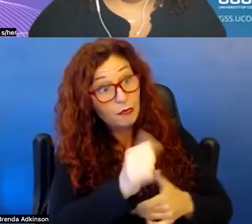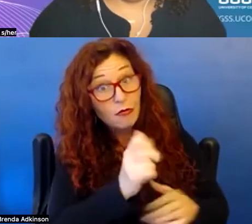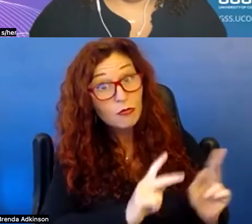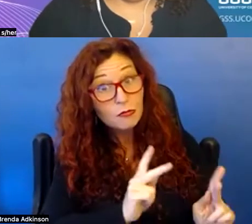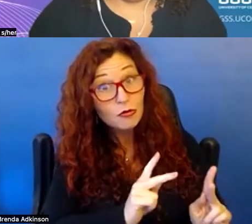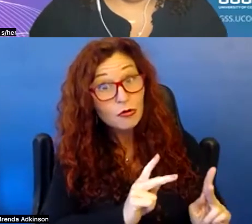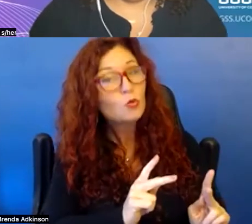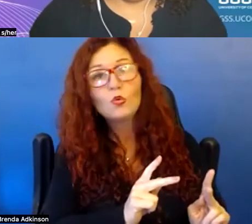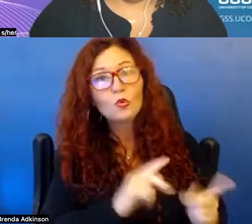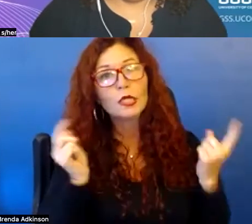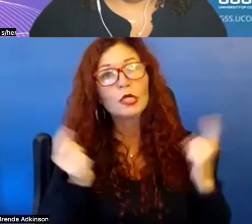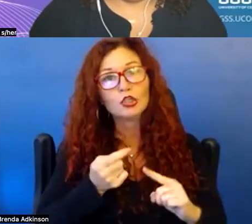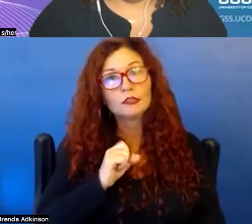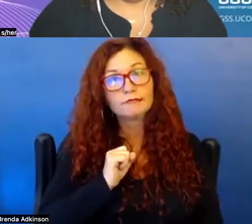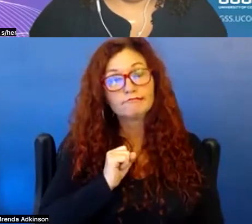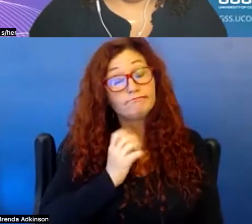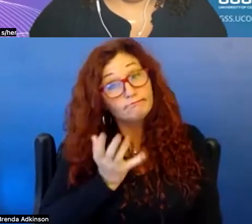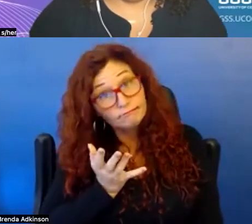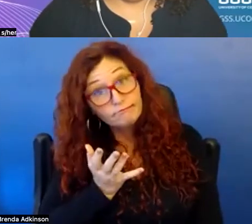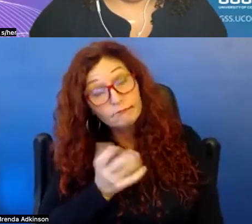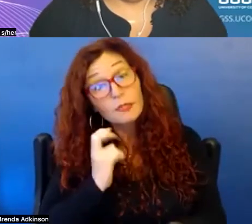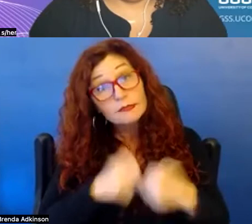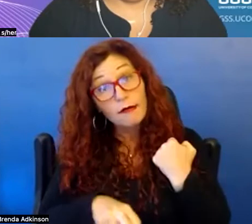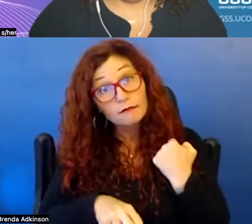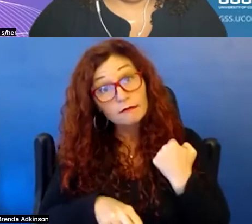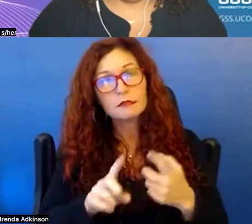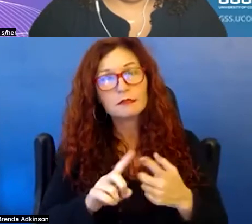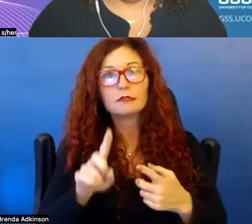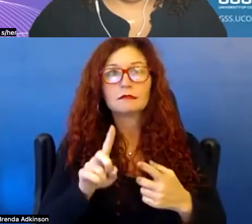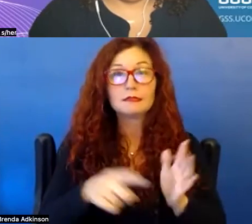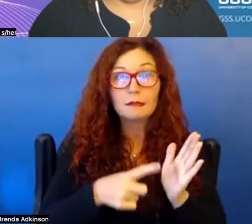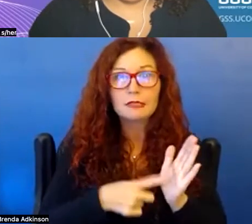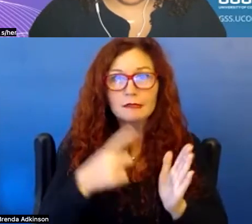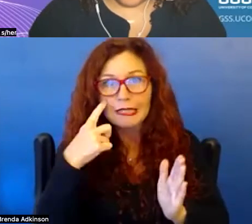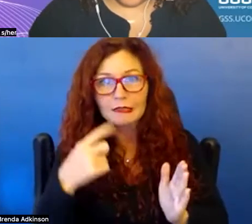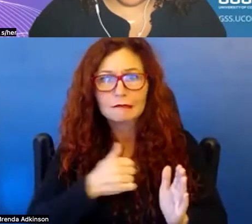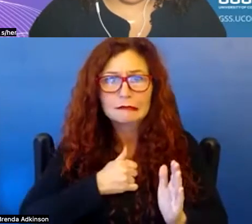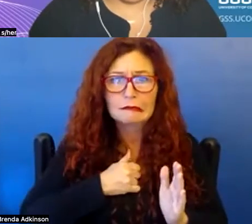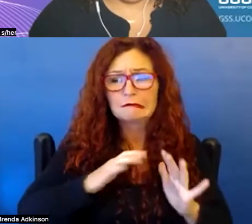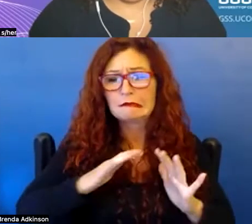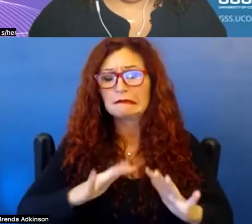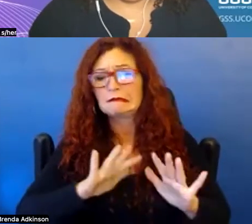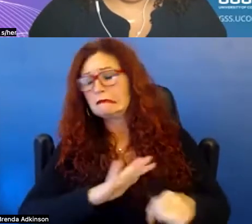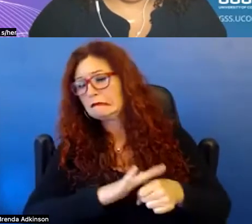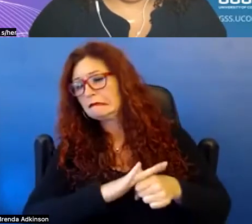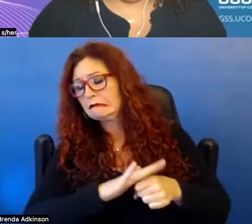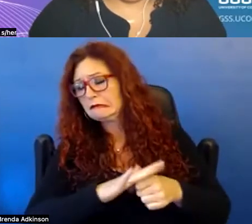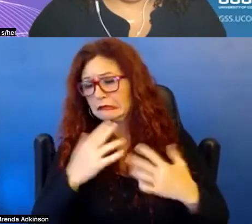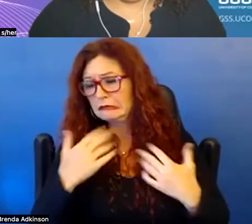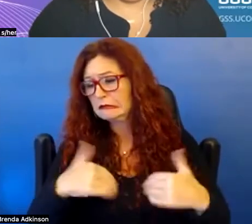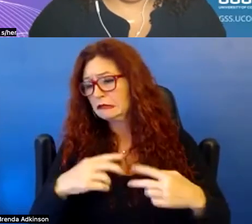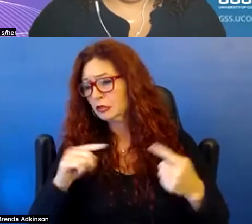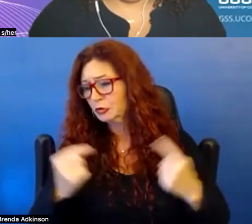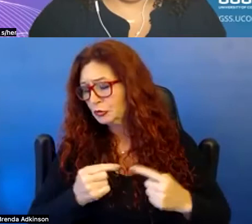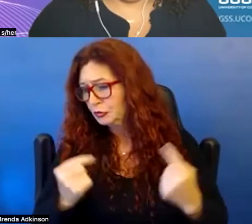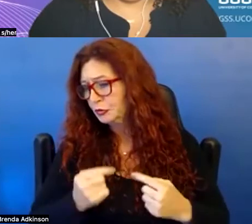being too woo-woo? Am I not committed to the struggle, to the people? And I am committed. I am just focusing now